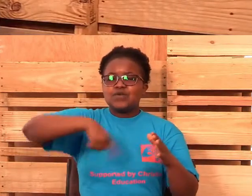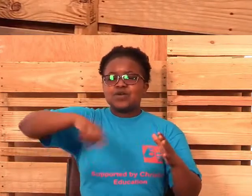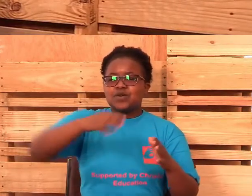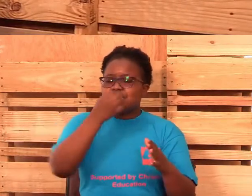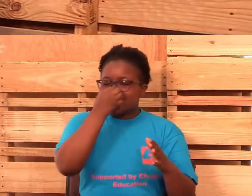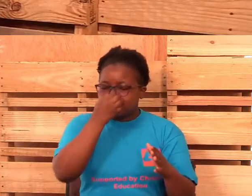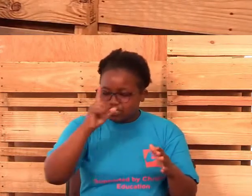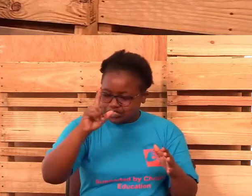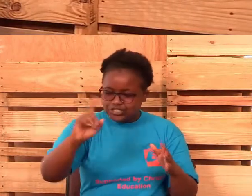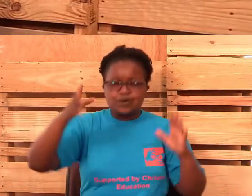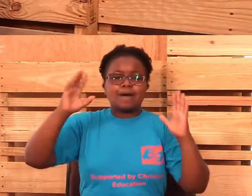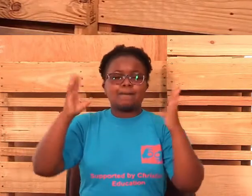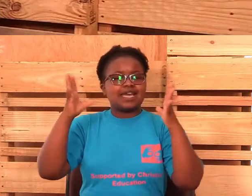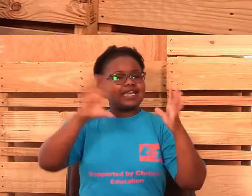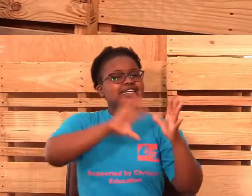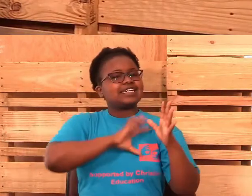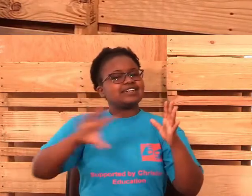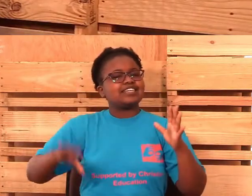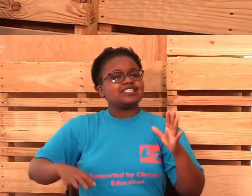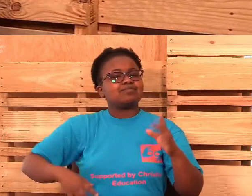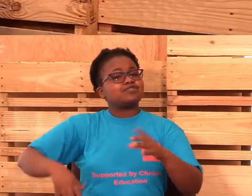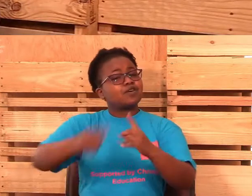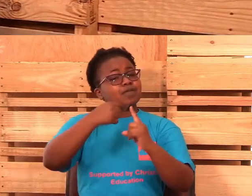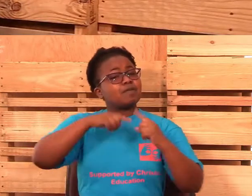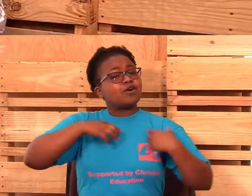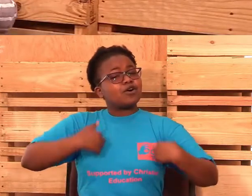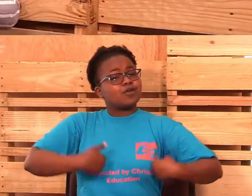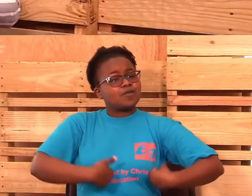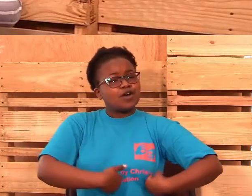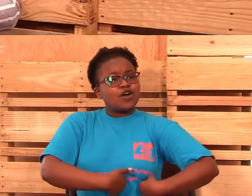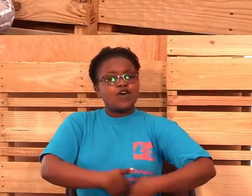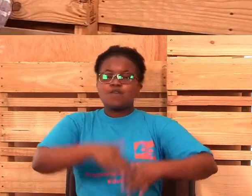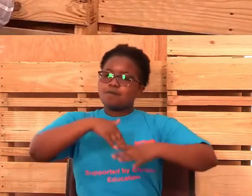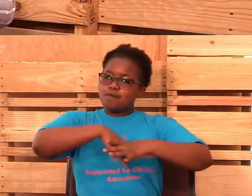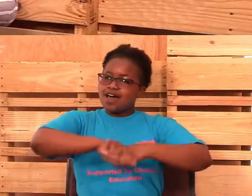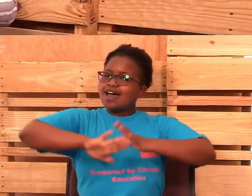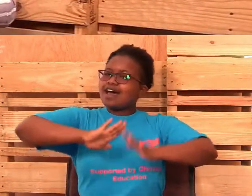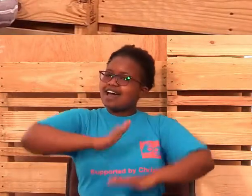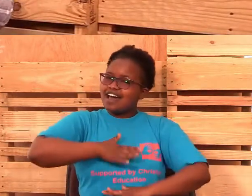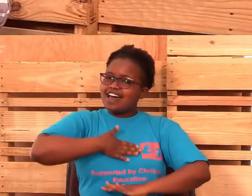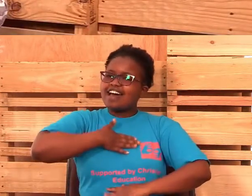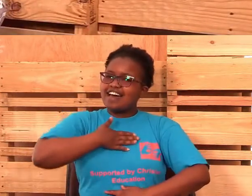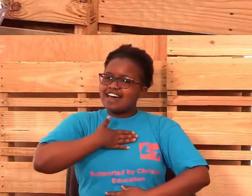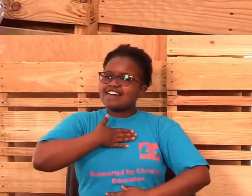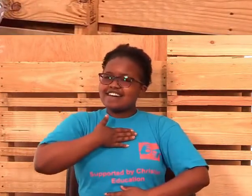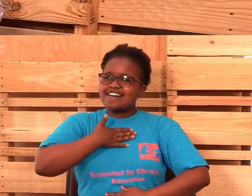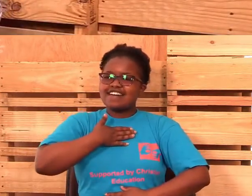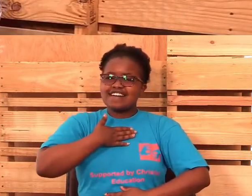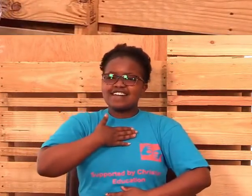Christmas. We wanna wish you a Merry Christmas from the bottom of our